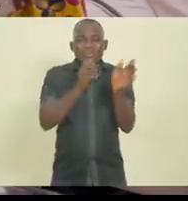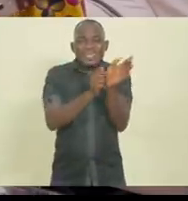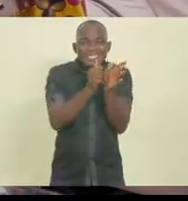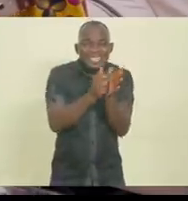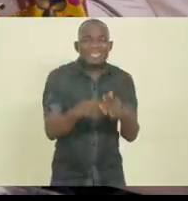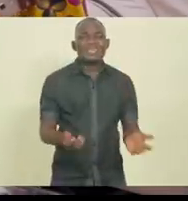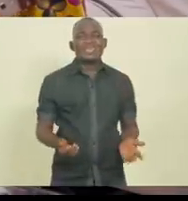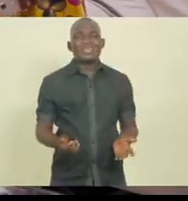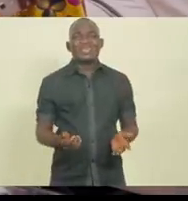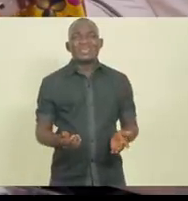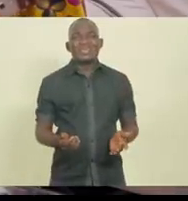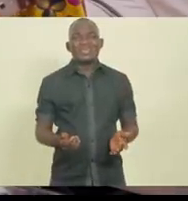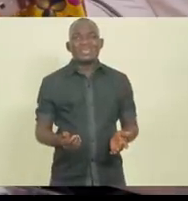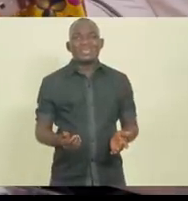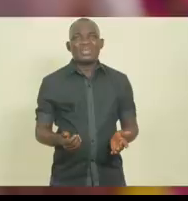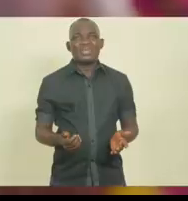not?